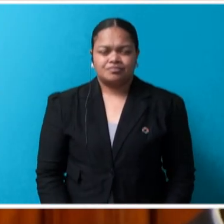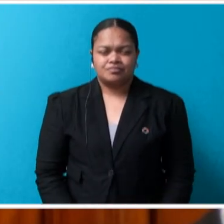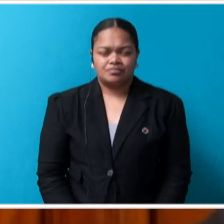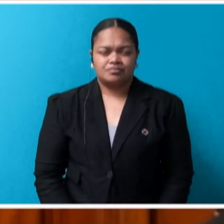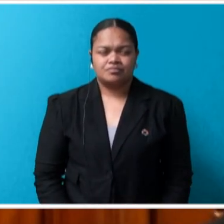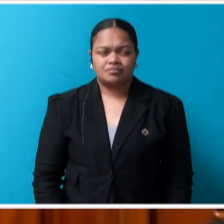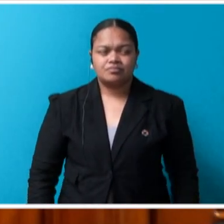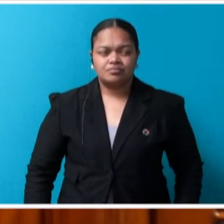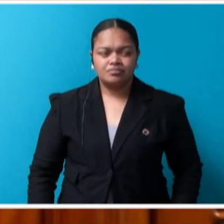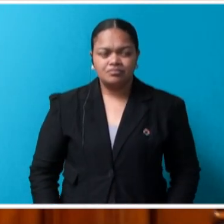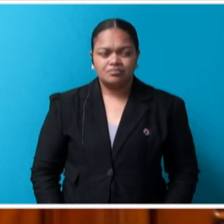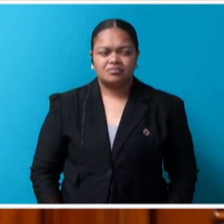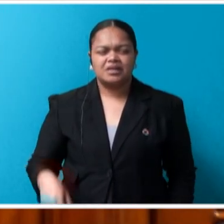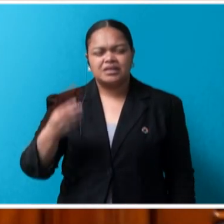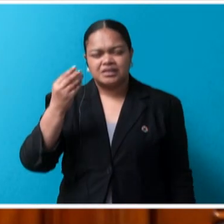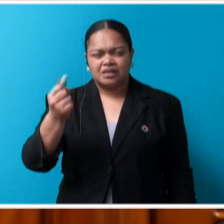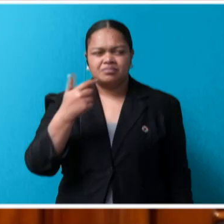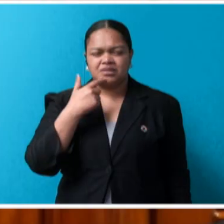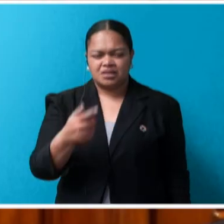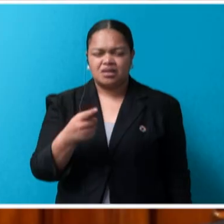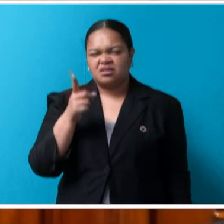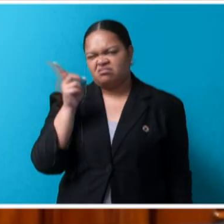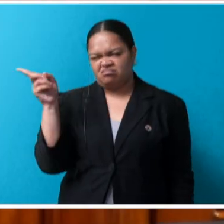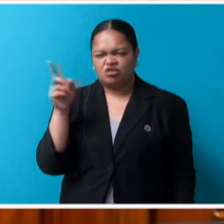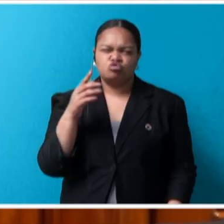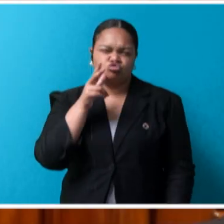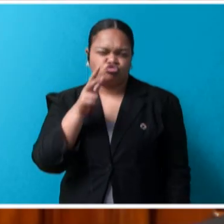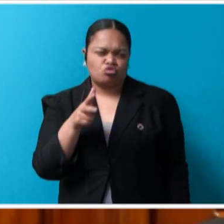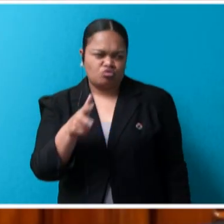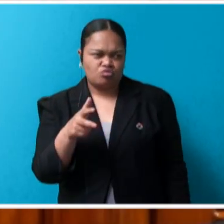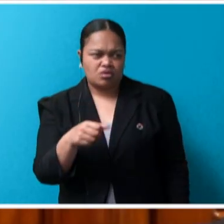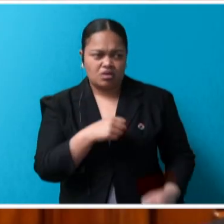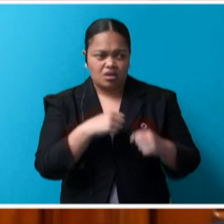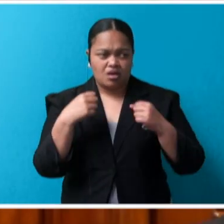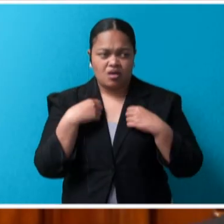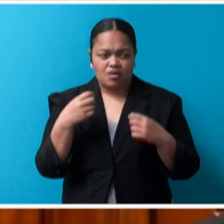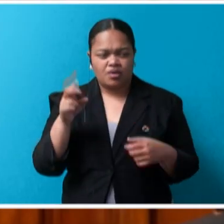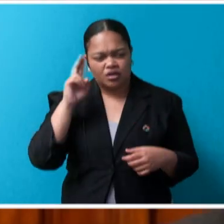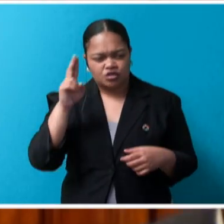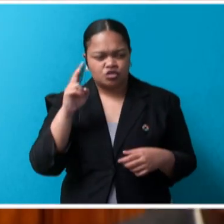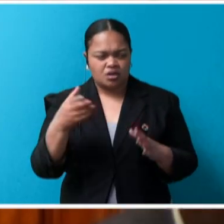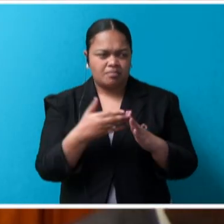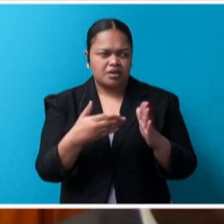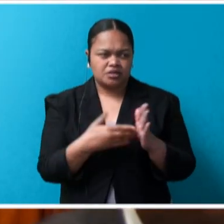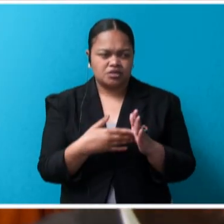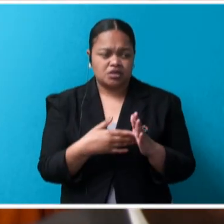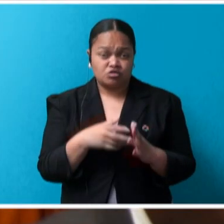some have called this a joke, our national budget a joke. It is not a